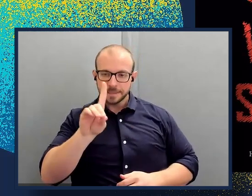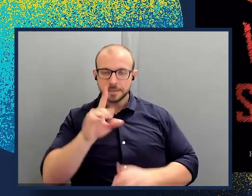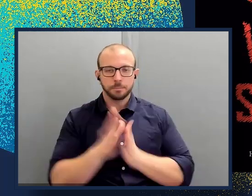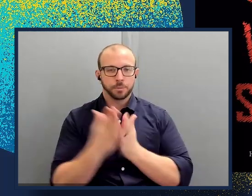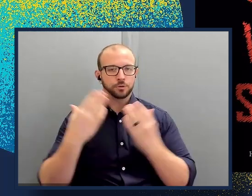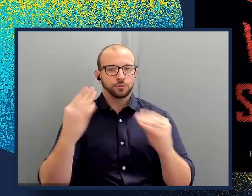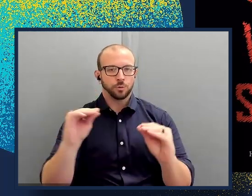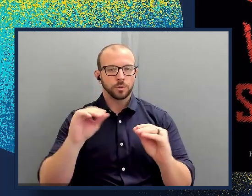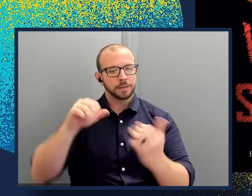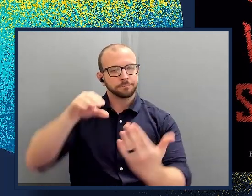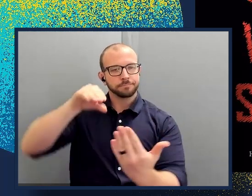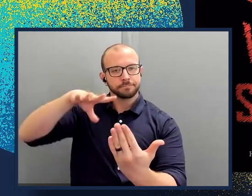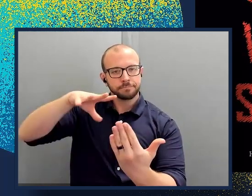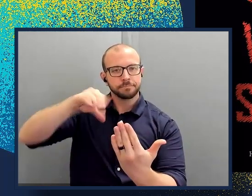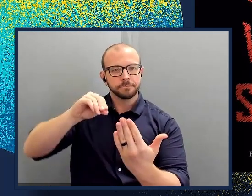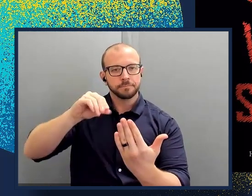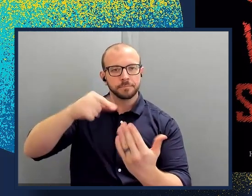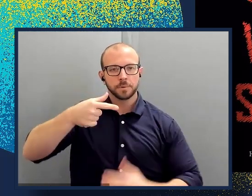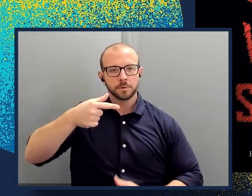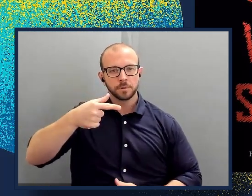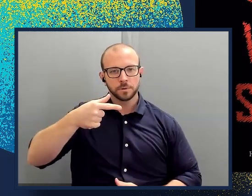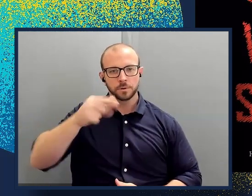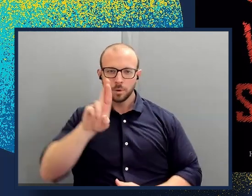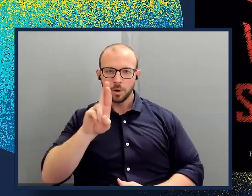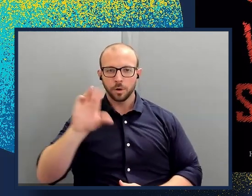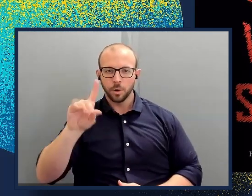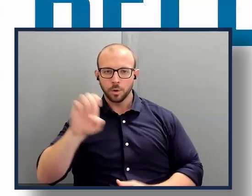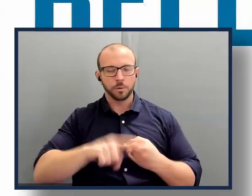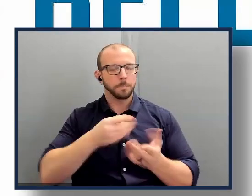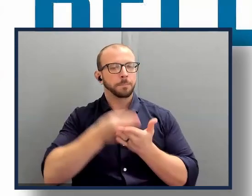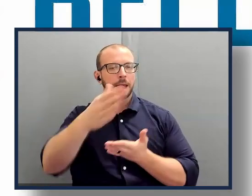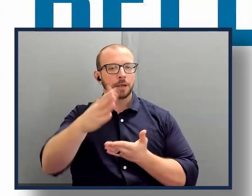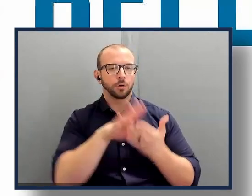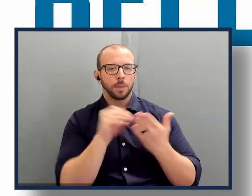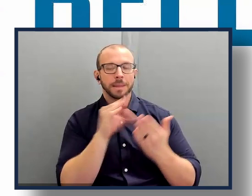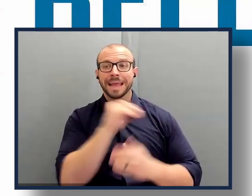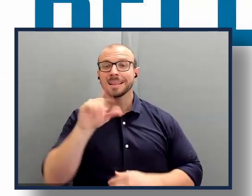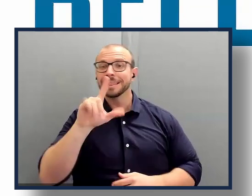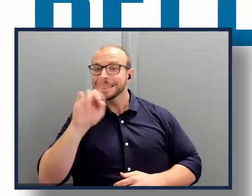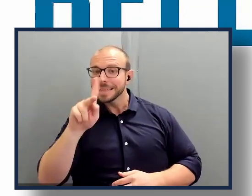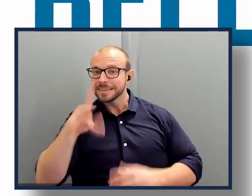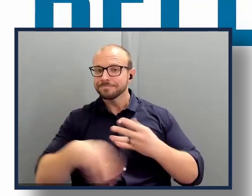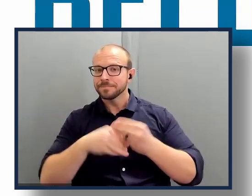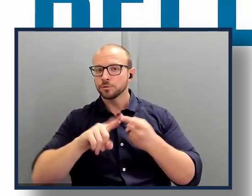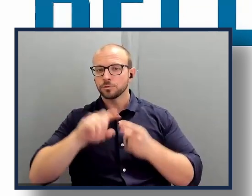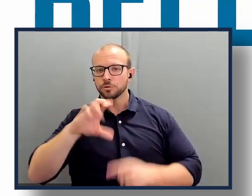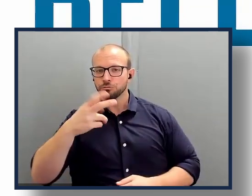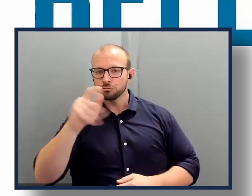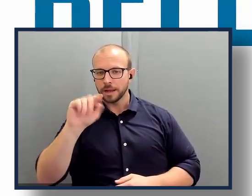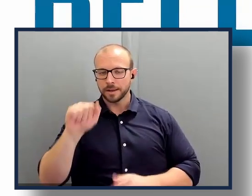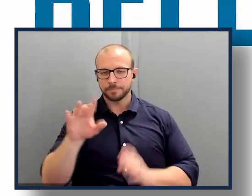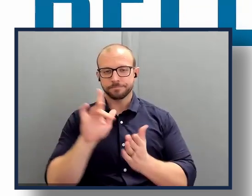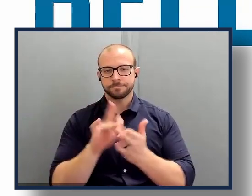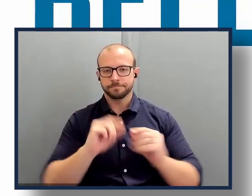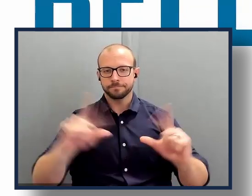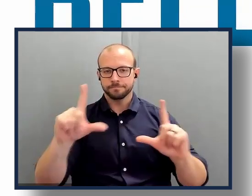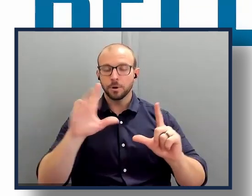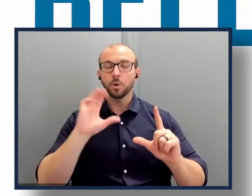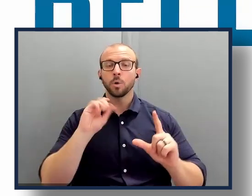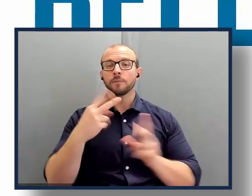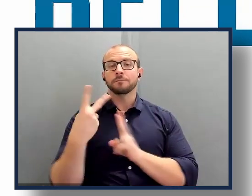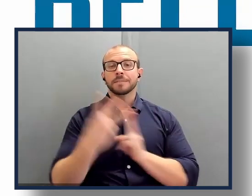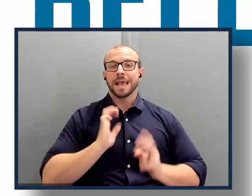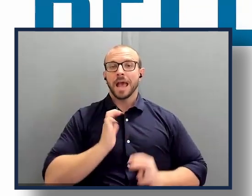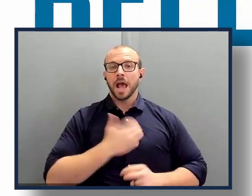code to purchase your copy. The link is also in the chat, so you do it there. You can visit our webpage for more information